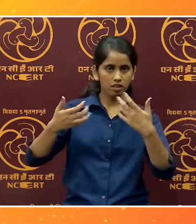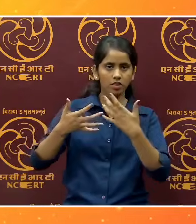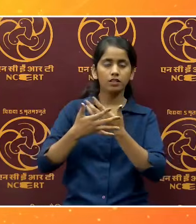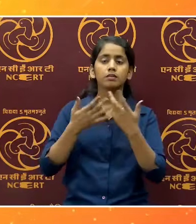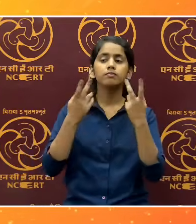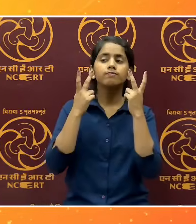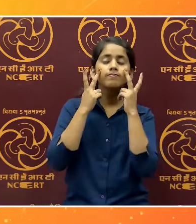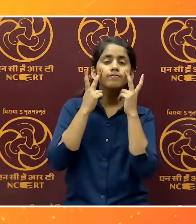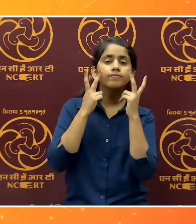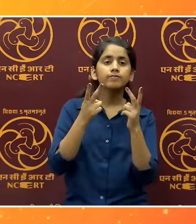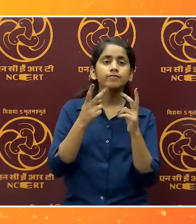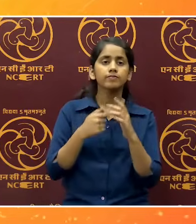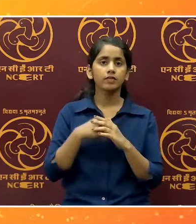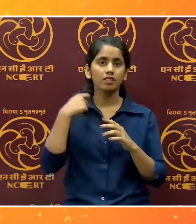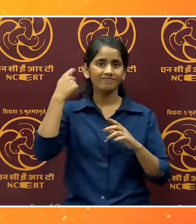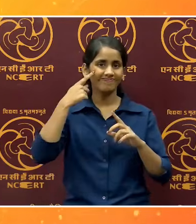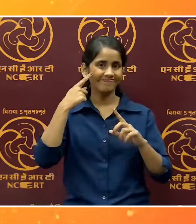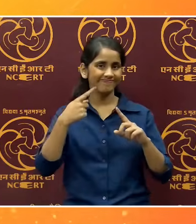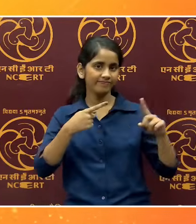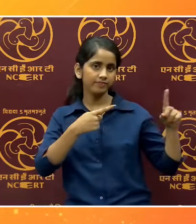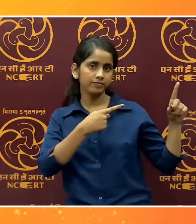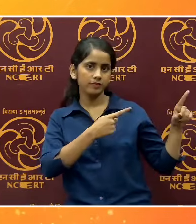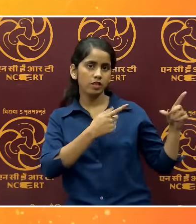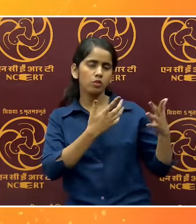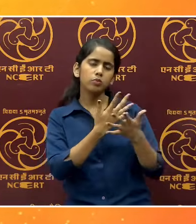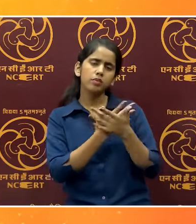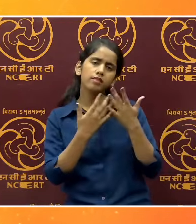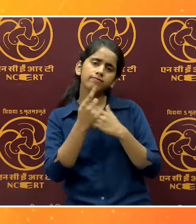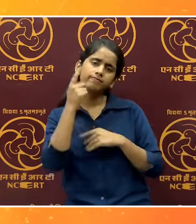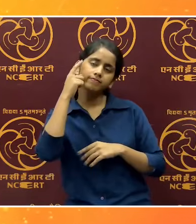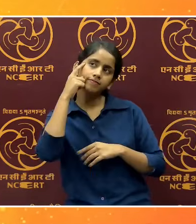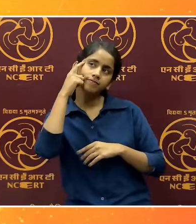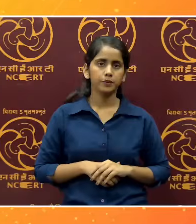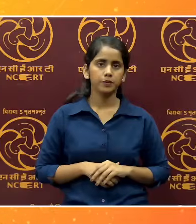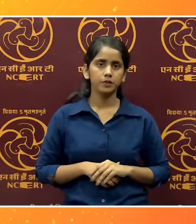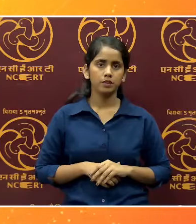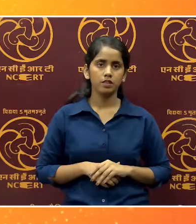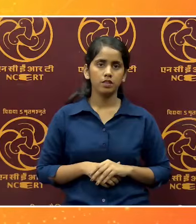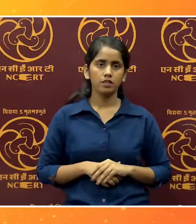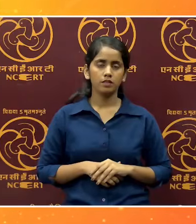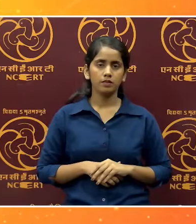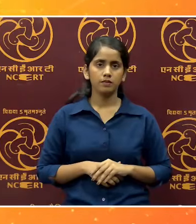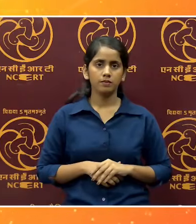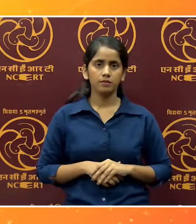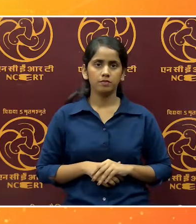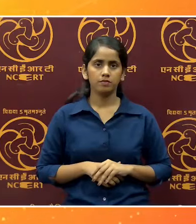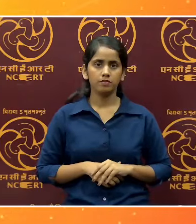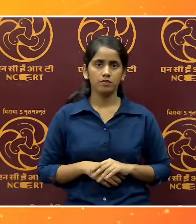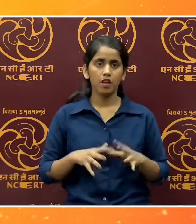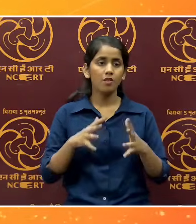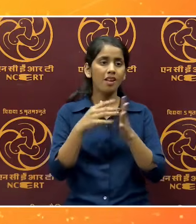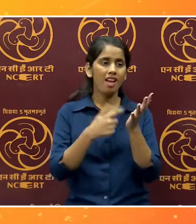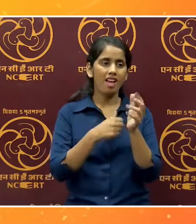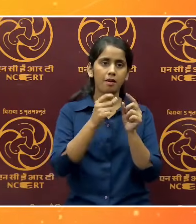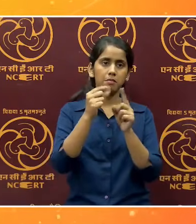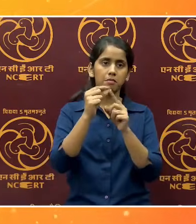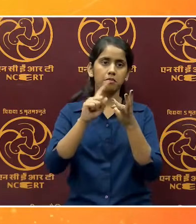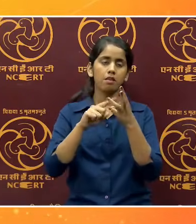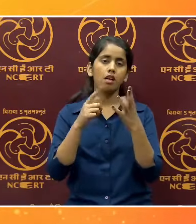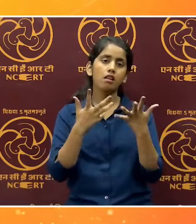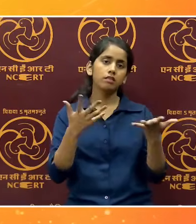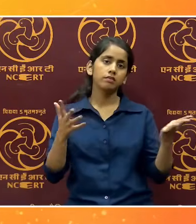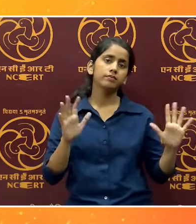just in between your fingers, you imagine a thin cloth or a mesh kind of a thing, feet, a webbed kind of a thing.